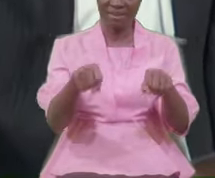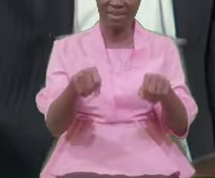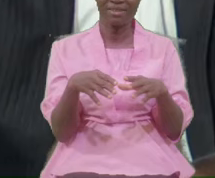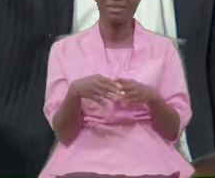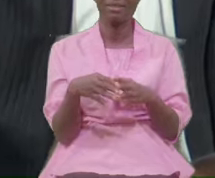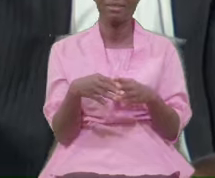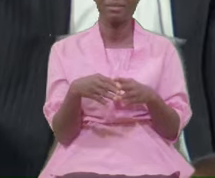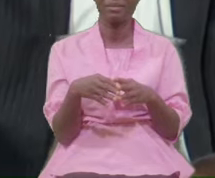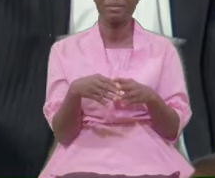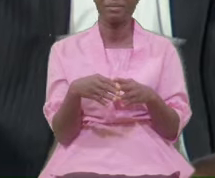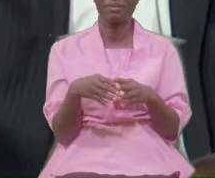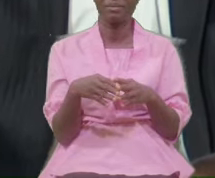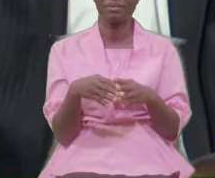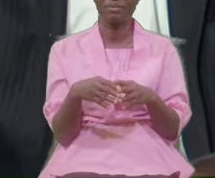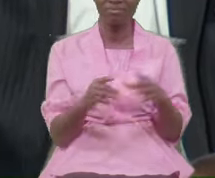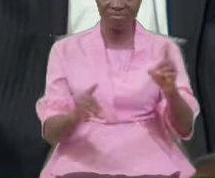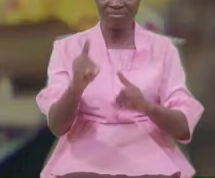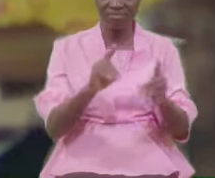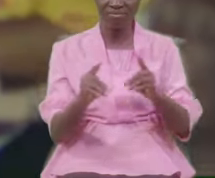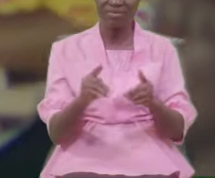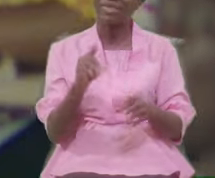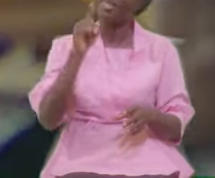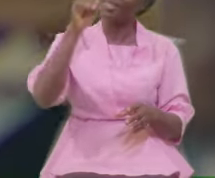makah say he